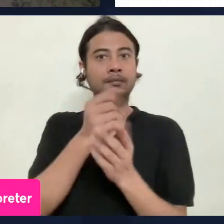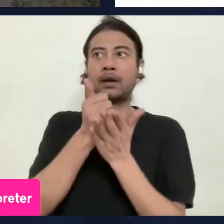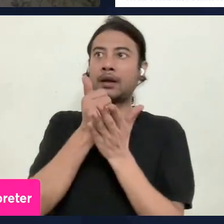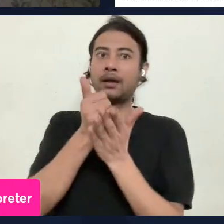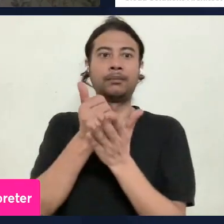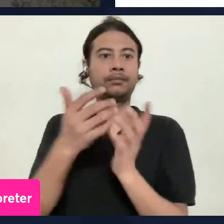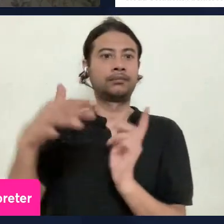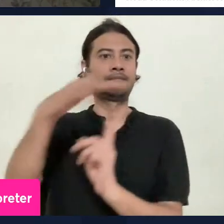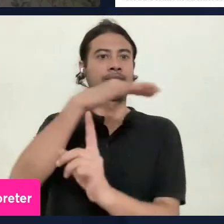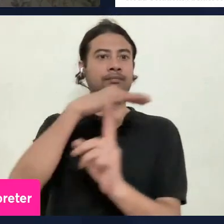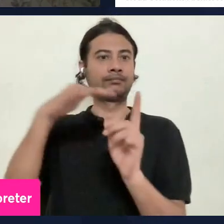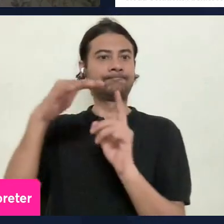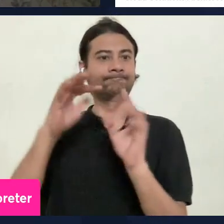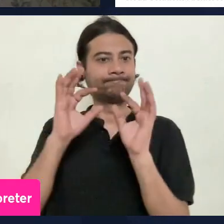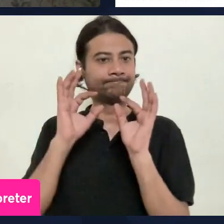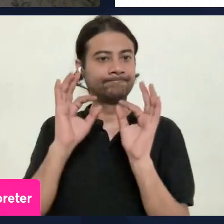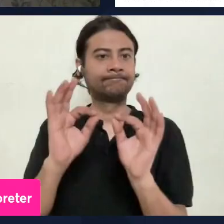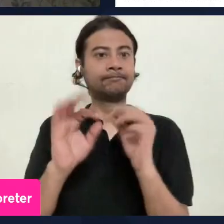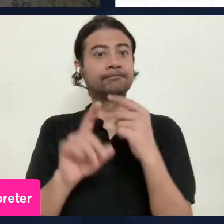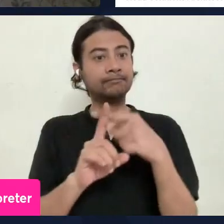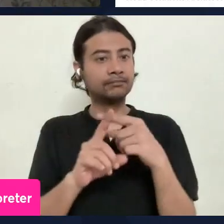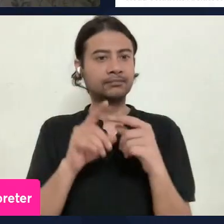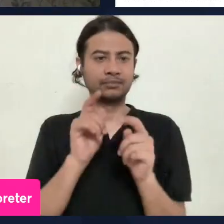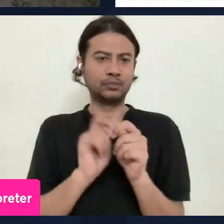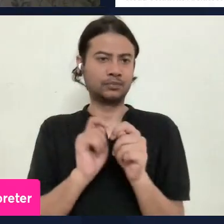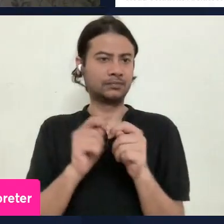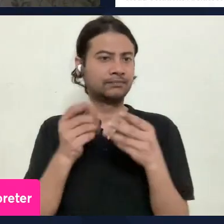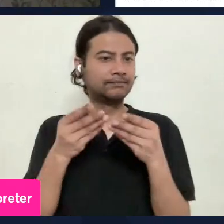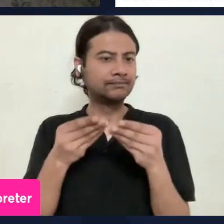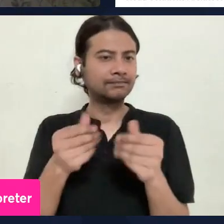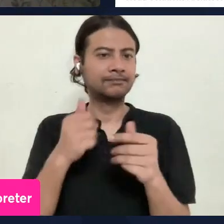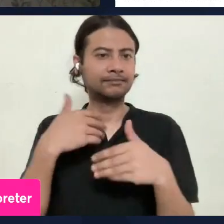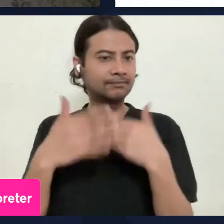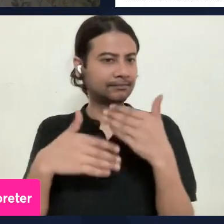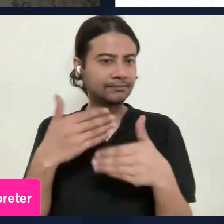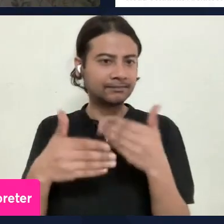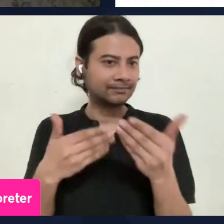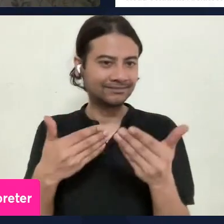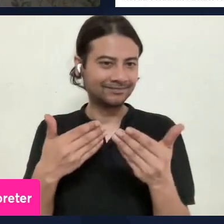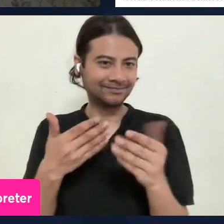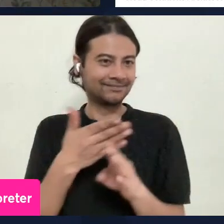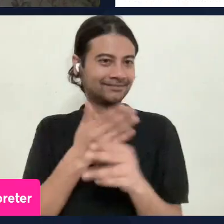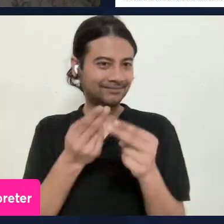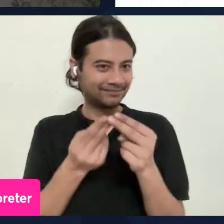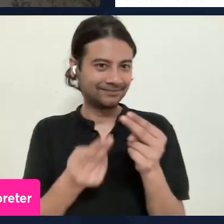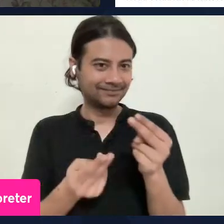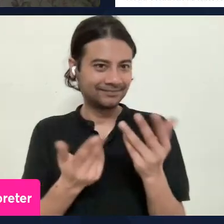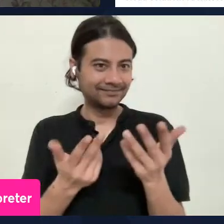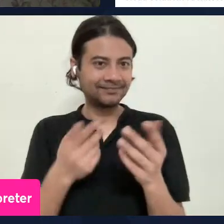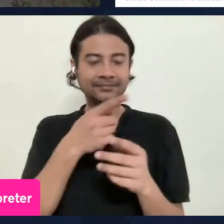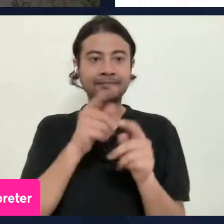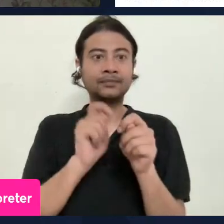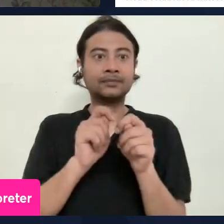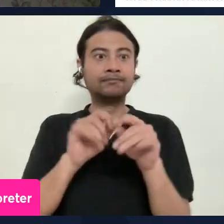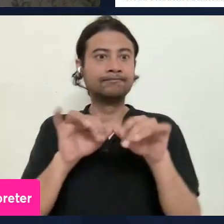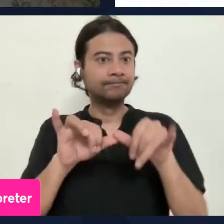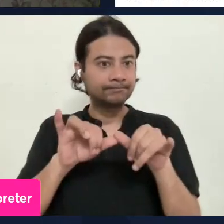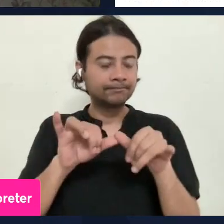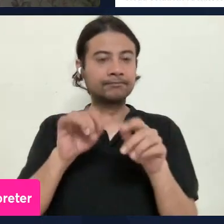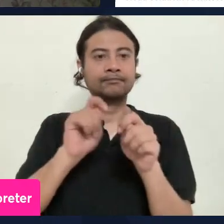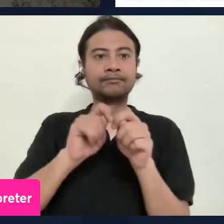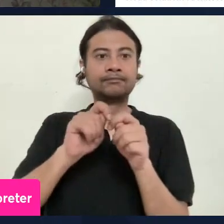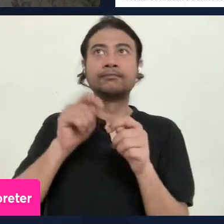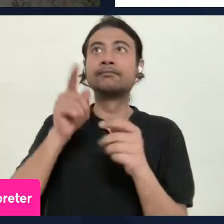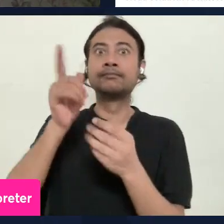the running of your solutions. Like I said, by making them perform as you need them, flexing them up and down to meet